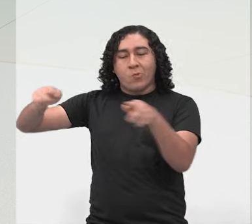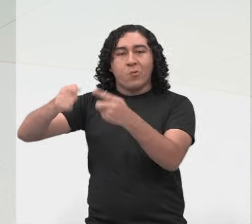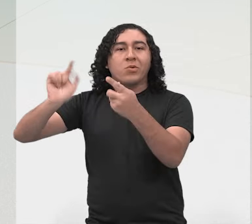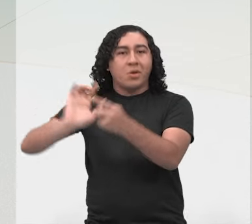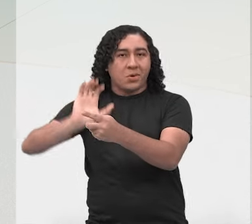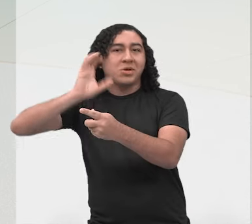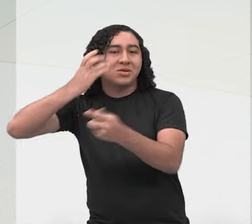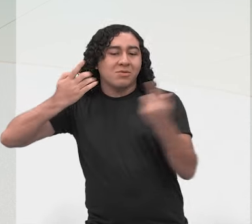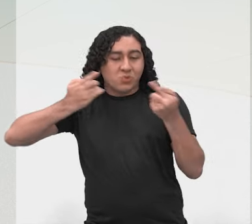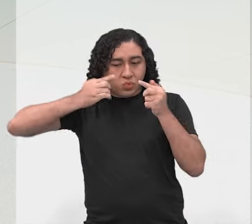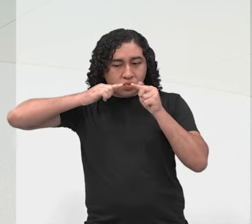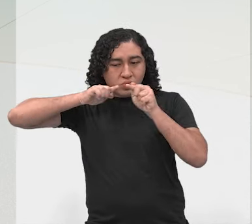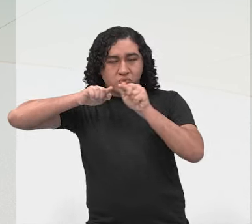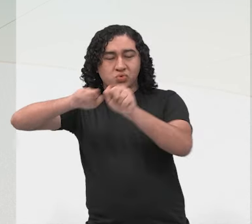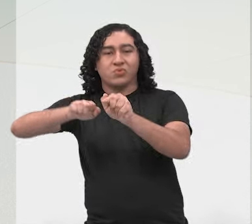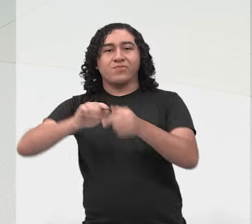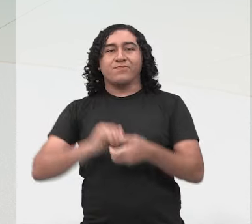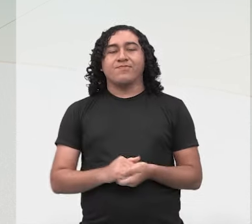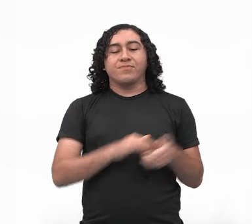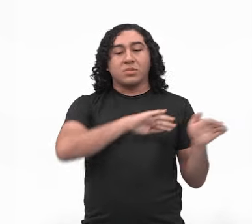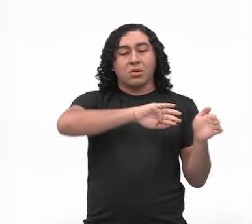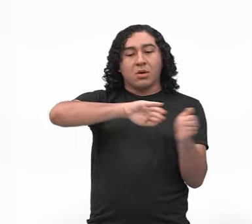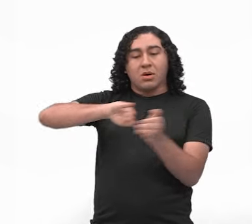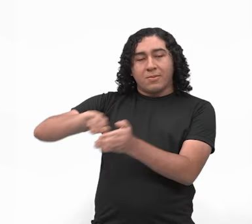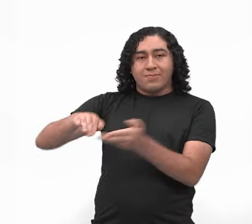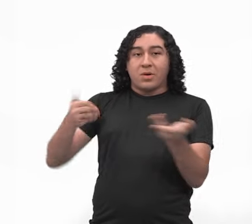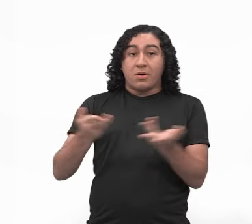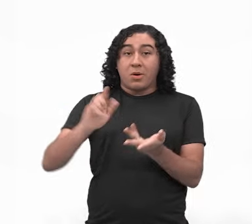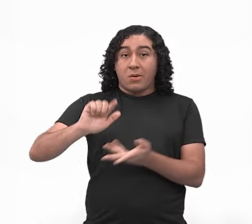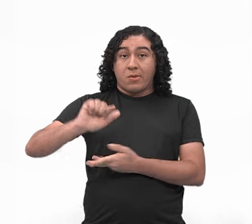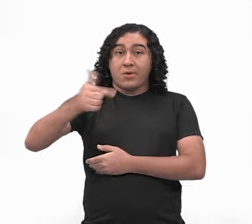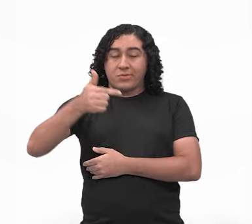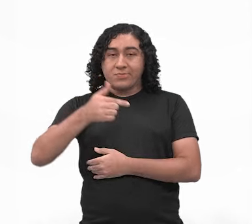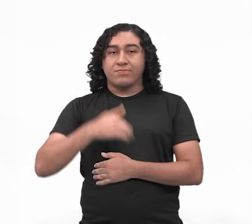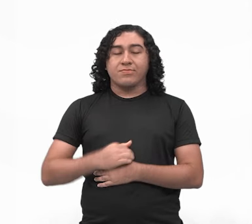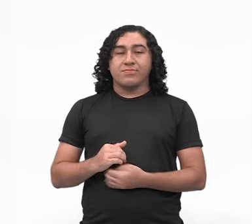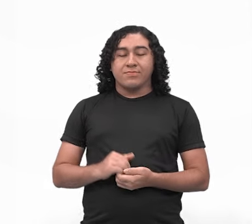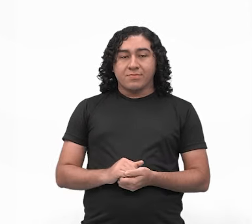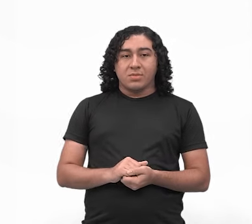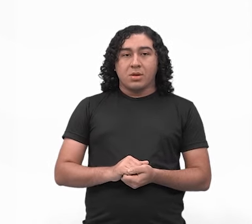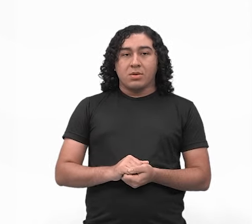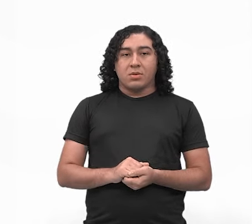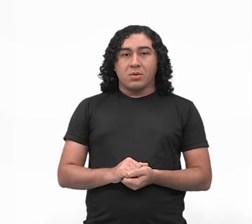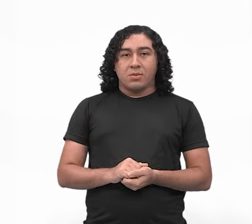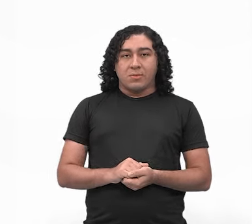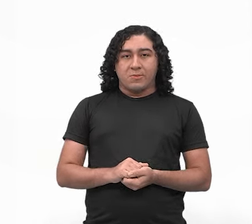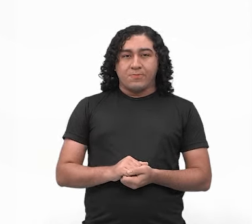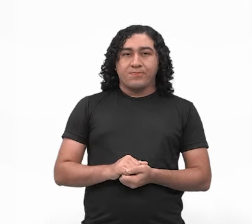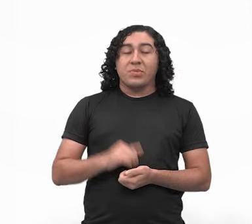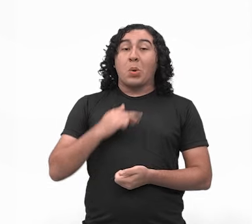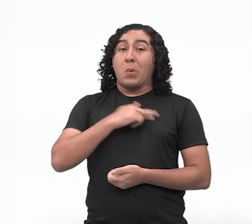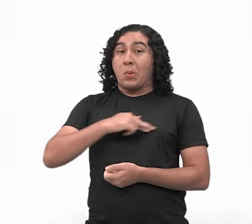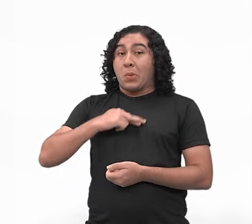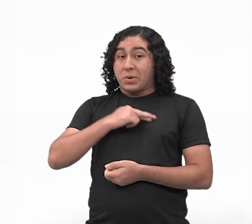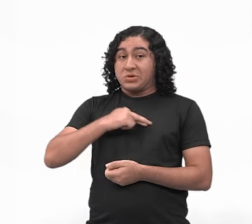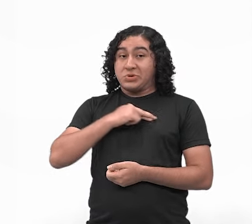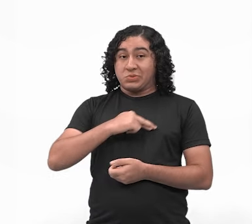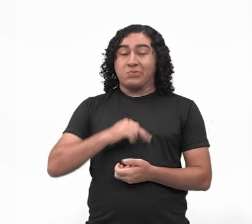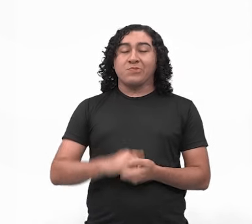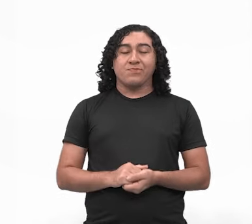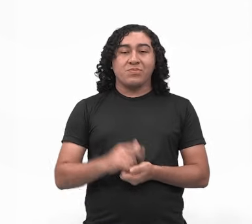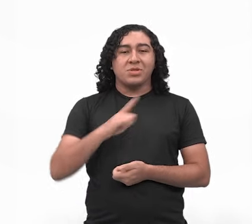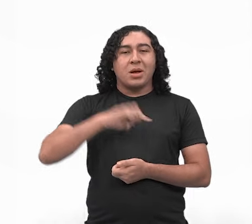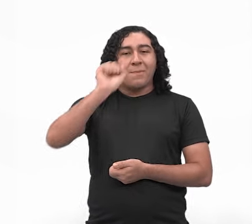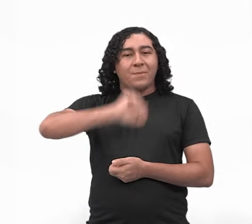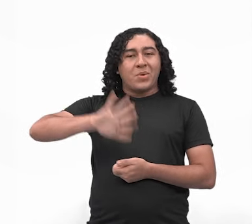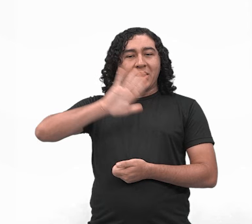para uma parte da arte que é chamada de romantismo, certo? Então, o romantismo, aí nós temos a imagem, que é a morte de Marat, mas essa imagem